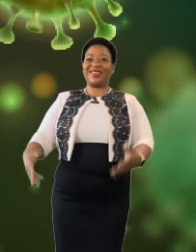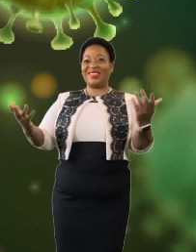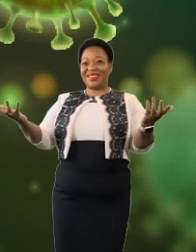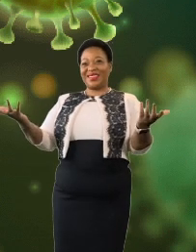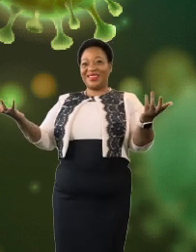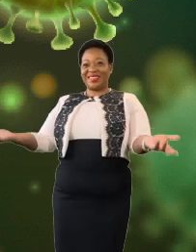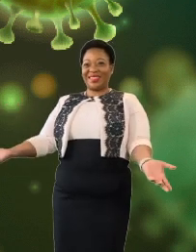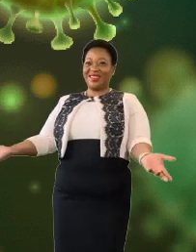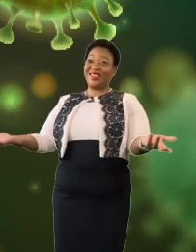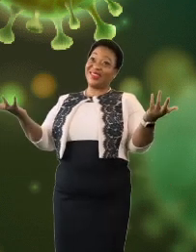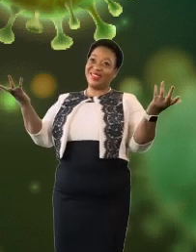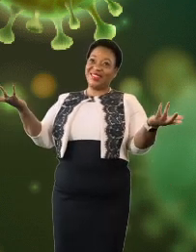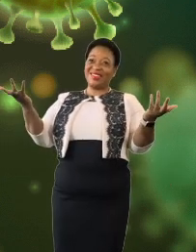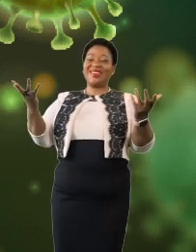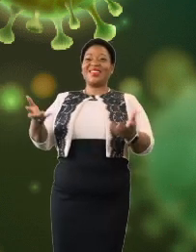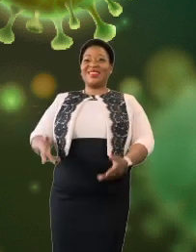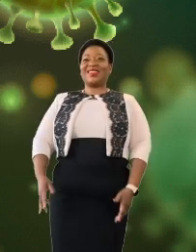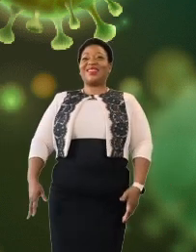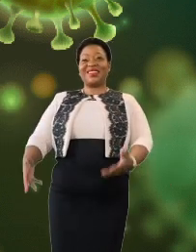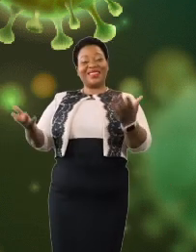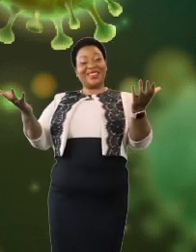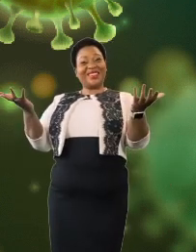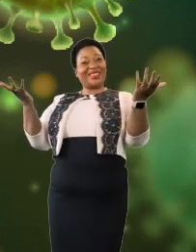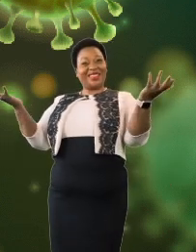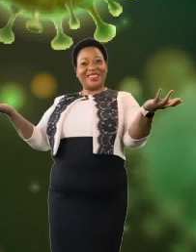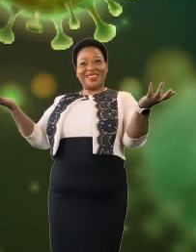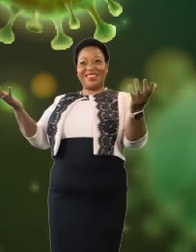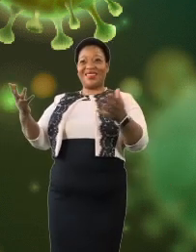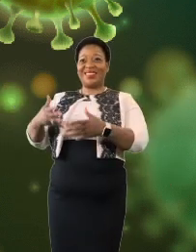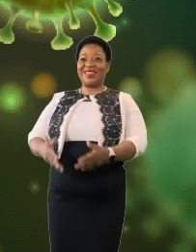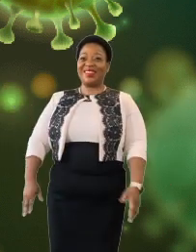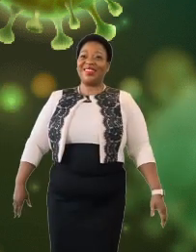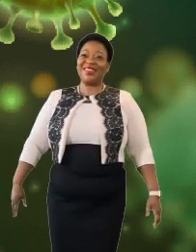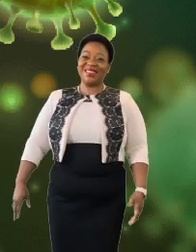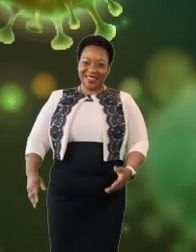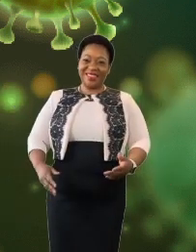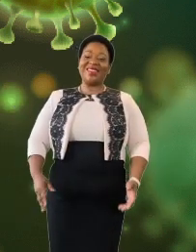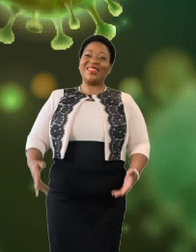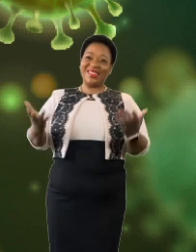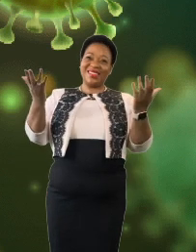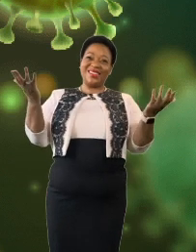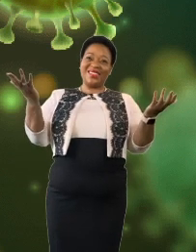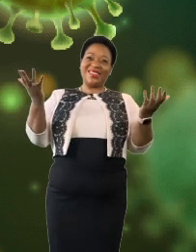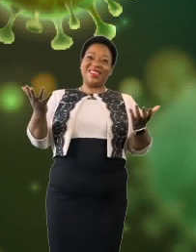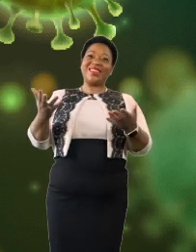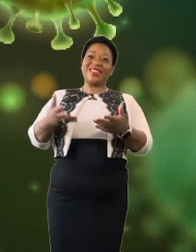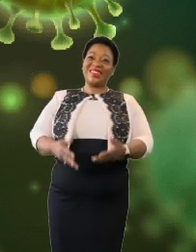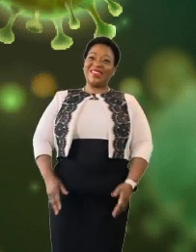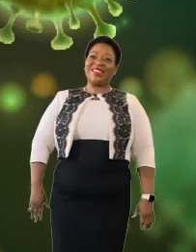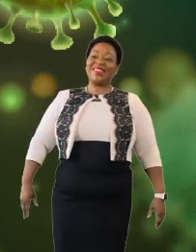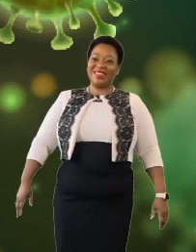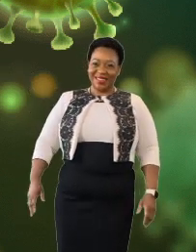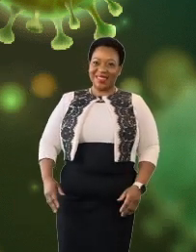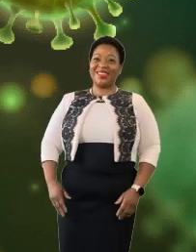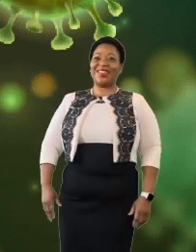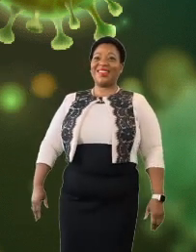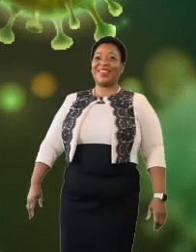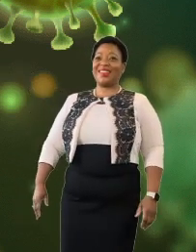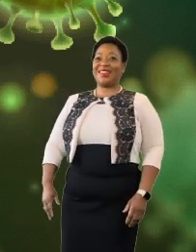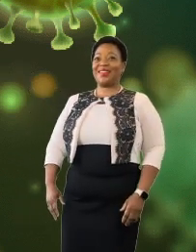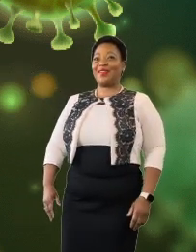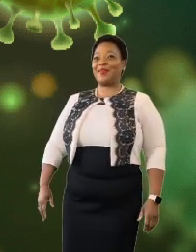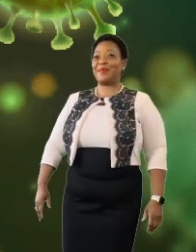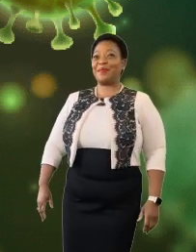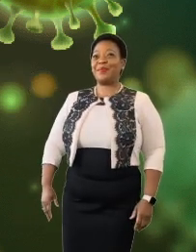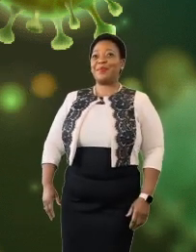they actually kick off and before they get into trouble for not complying with